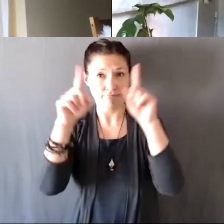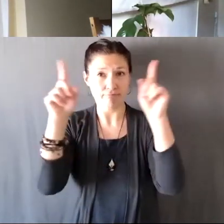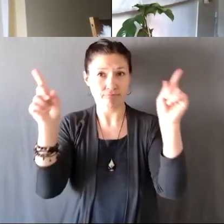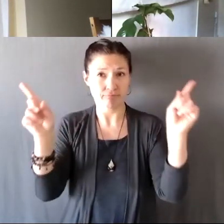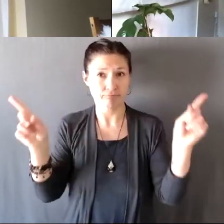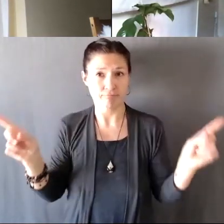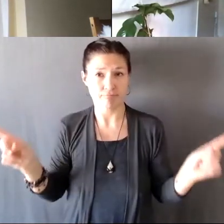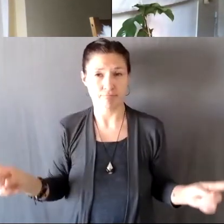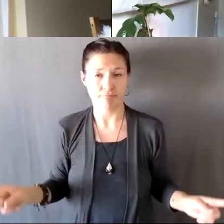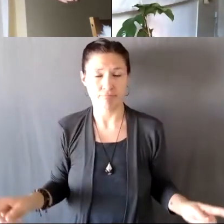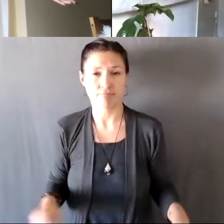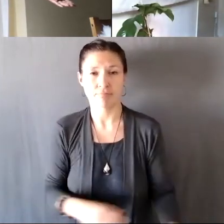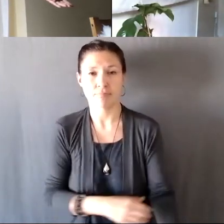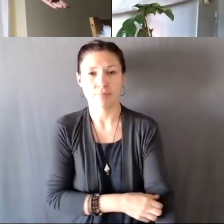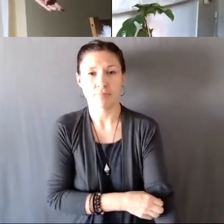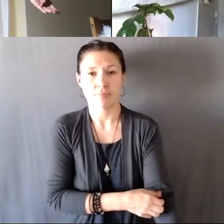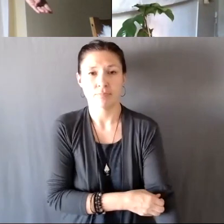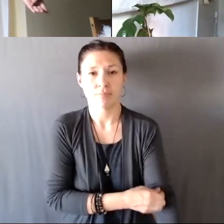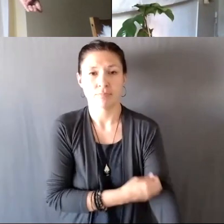and return back